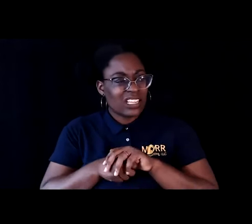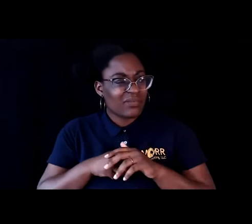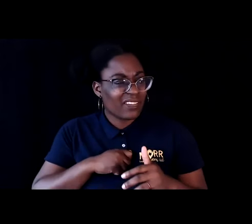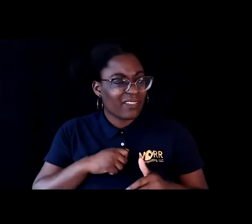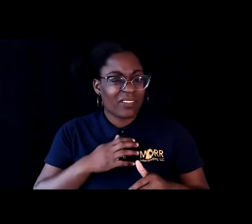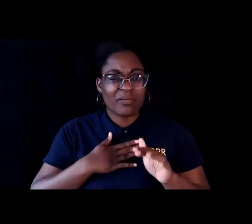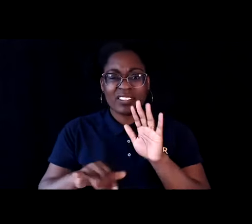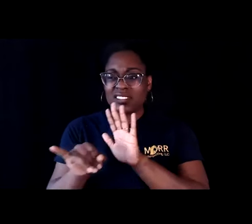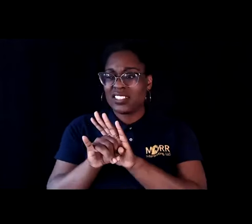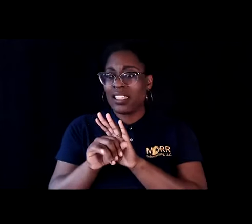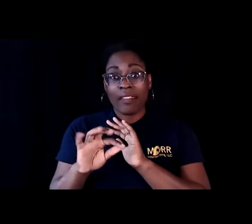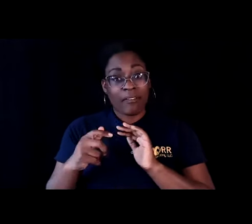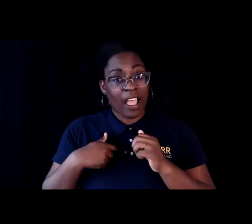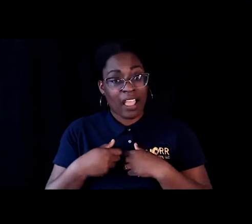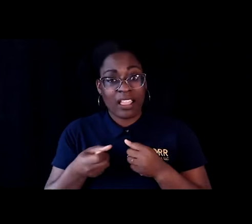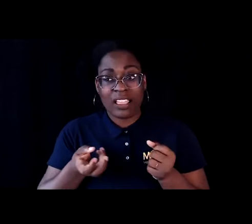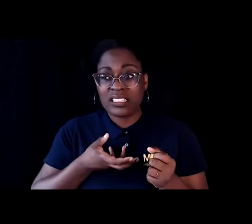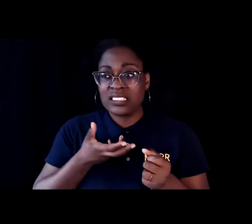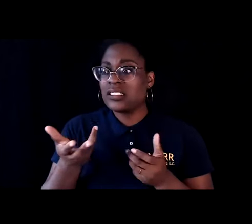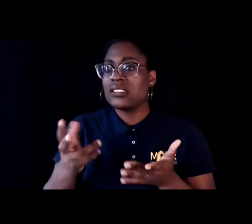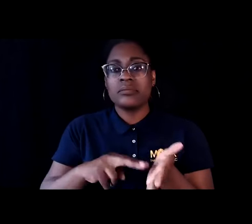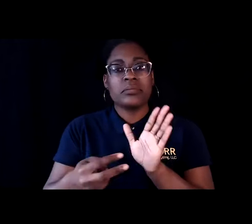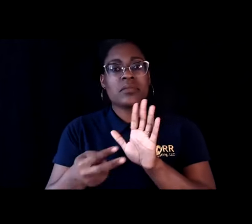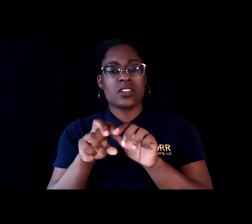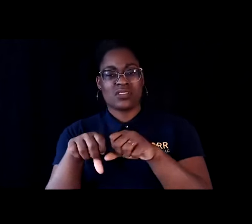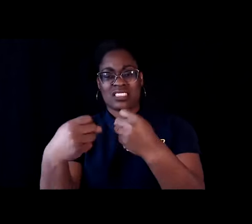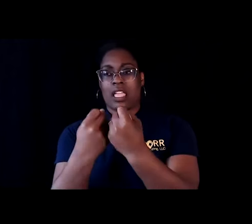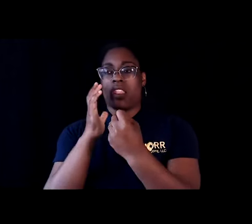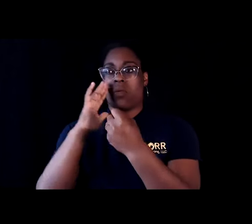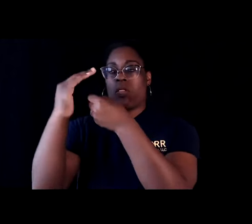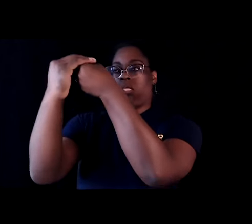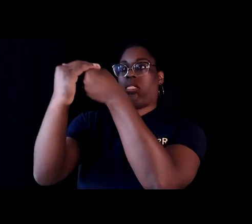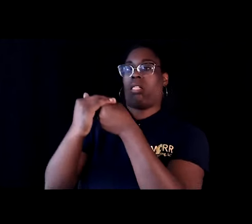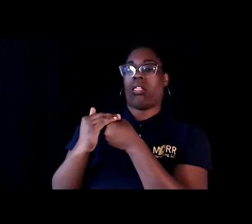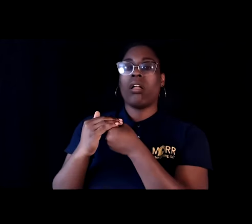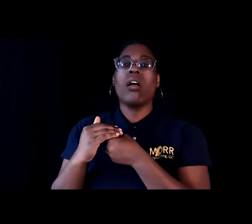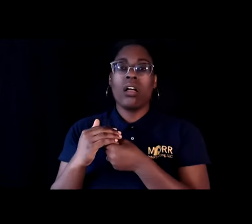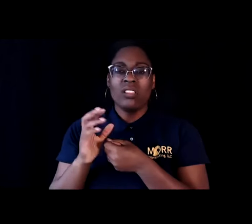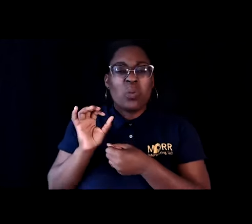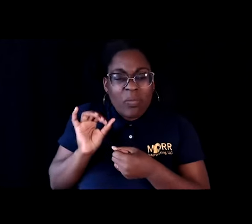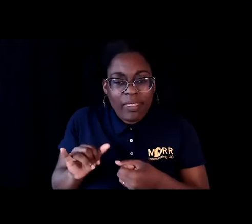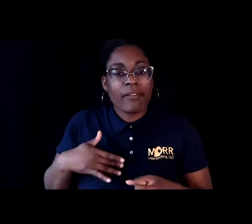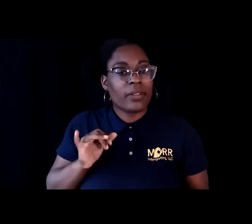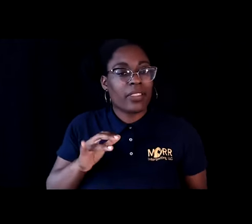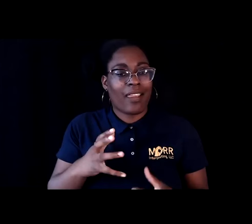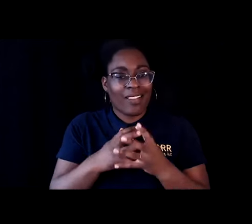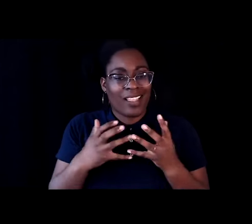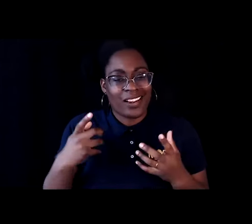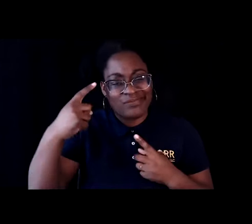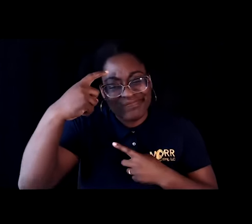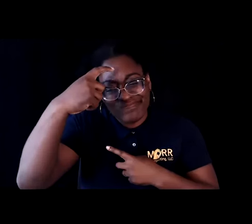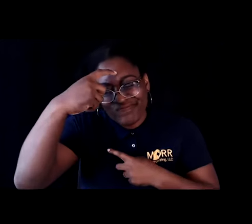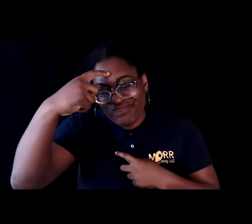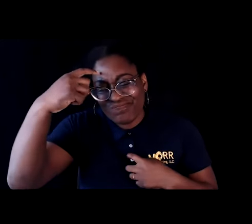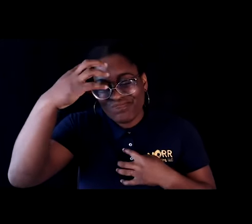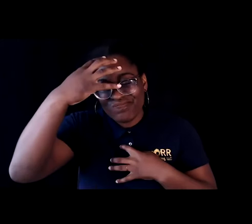them otherwise. I think that there are really deep scars that have been covered over and papered up by our communities,